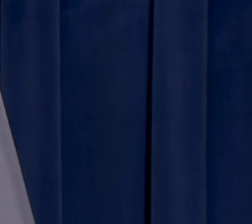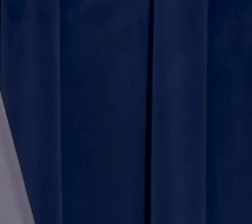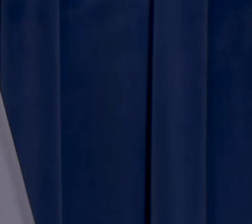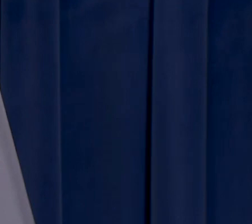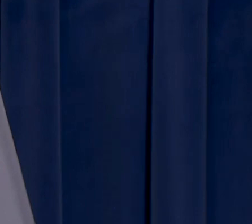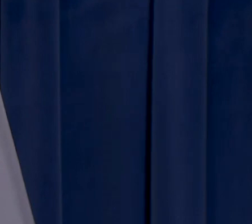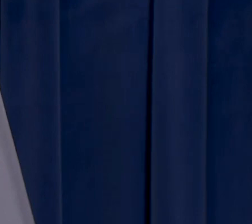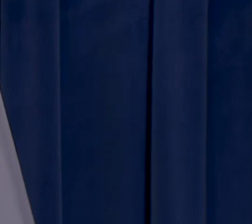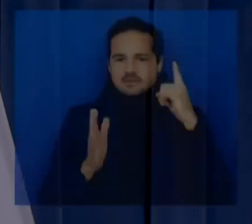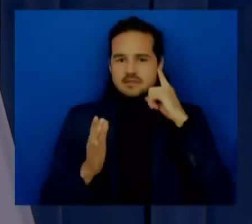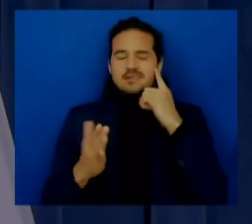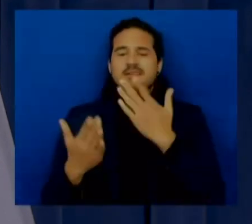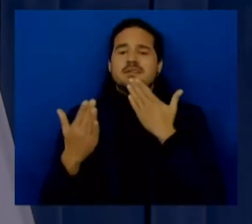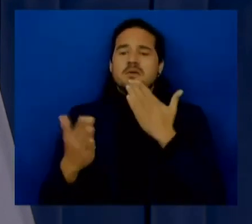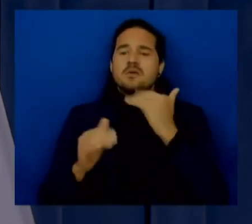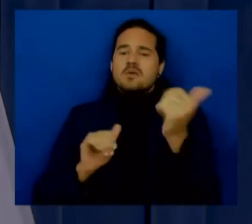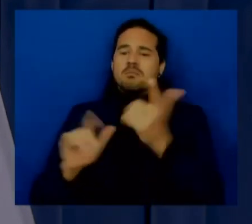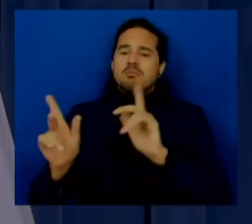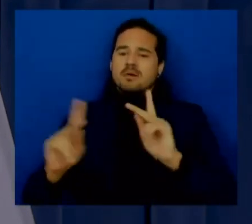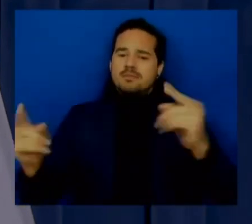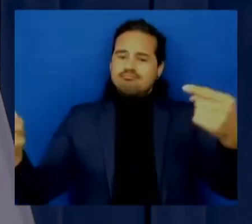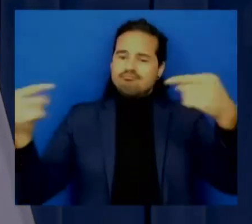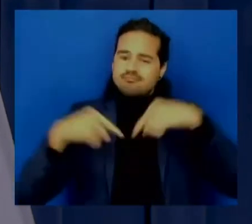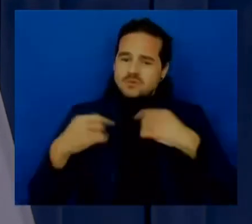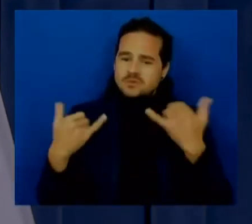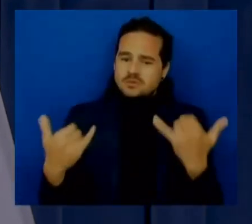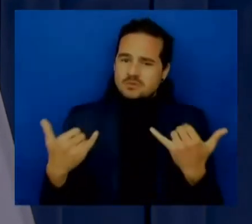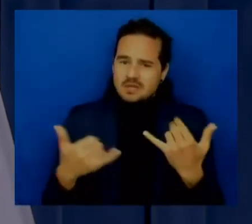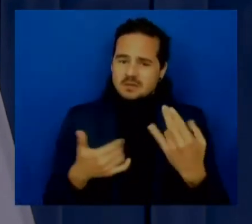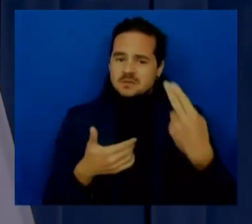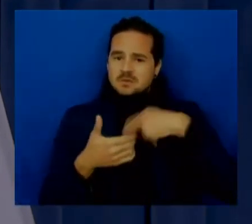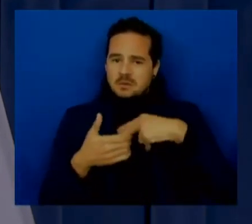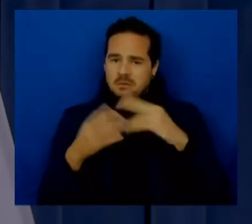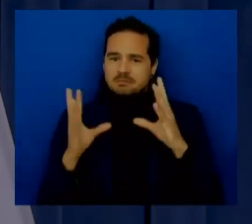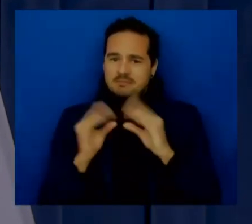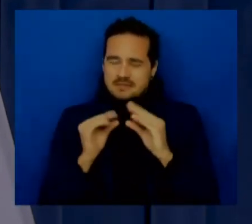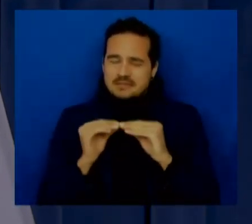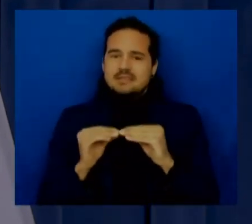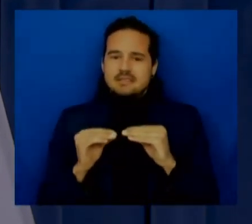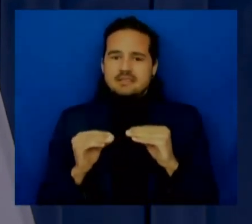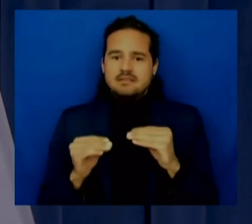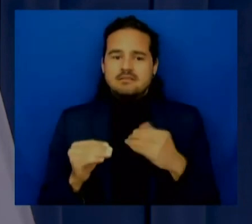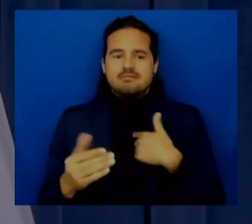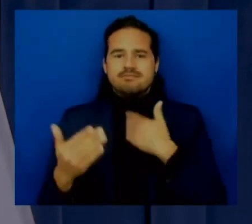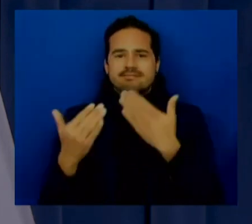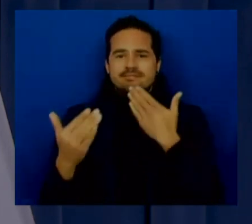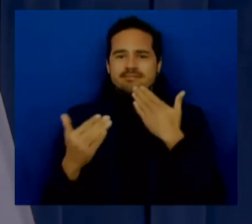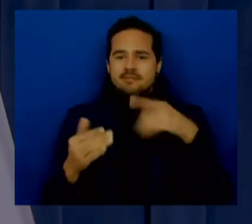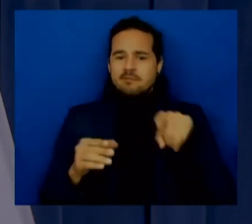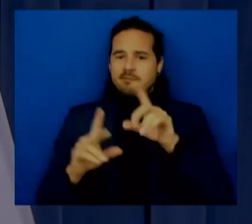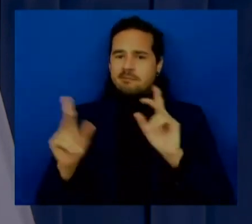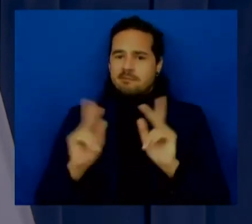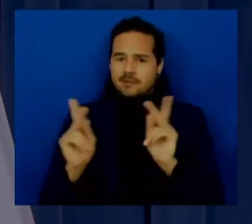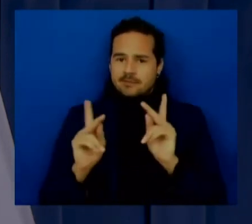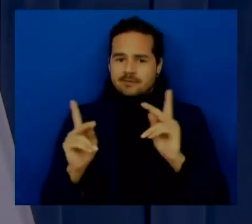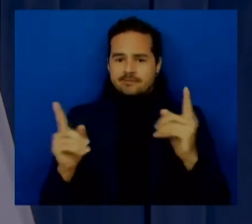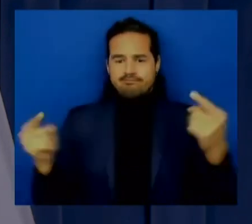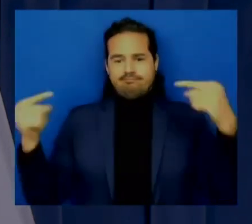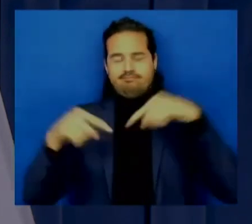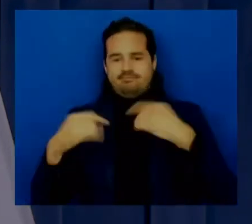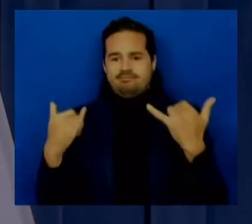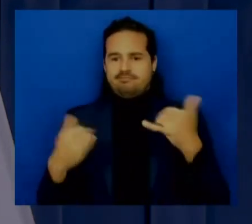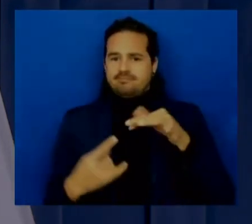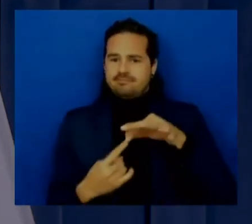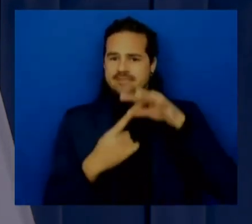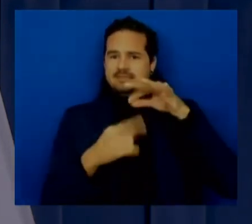being here today, and I just want to thank you all for meeting this moment. And there's an old saying that says, wherever your focus